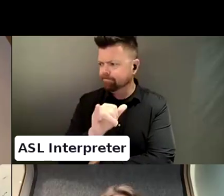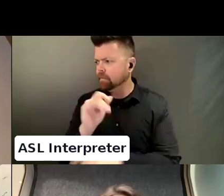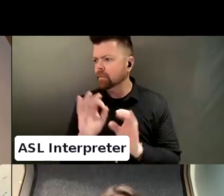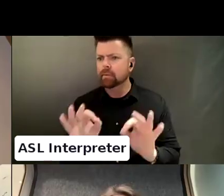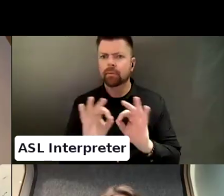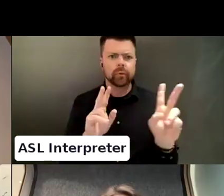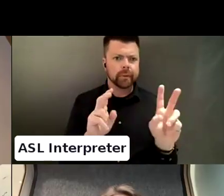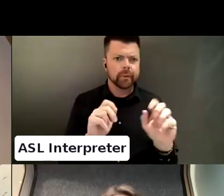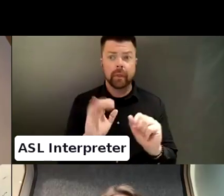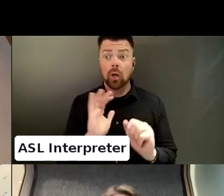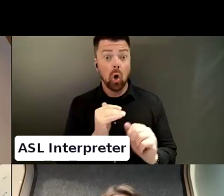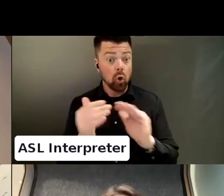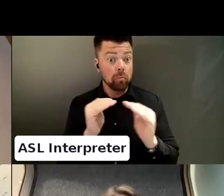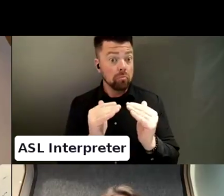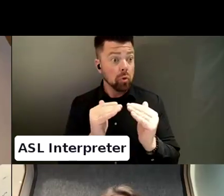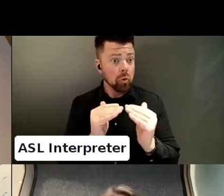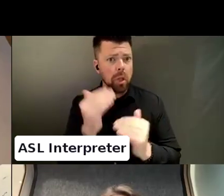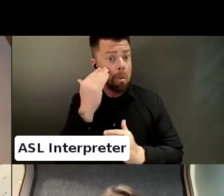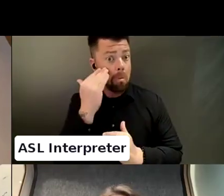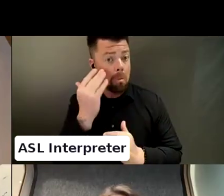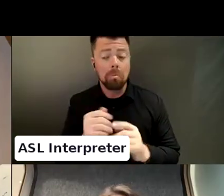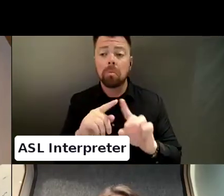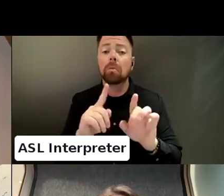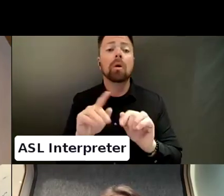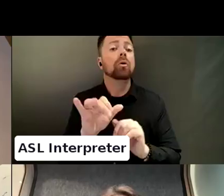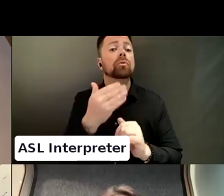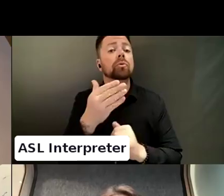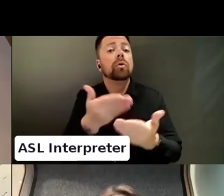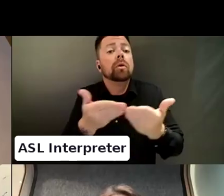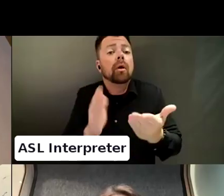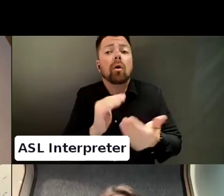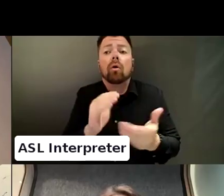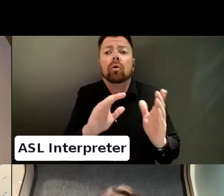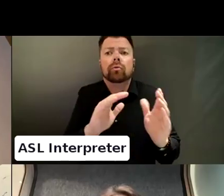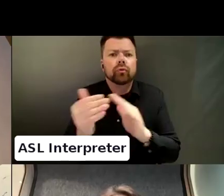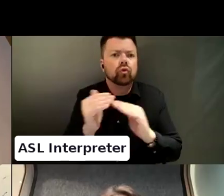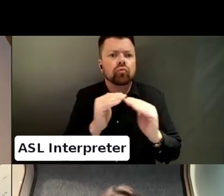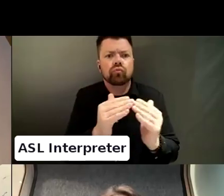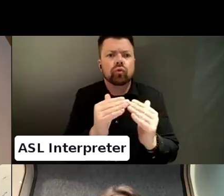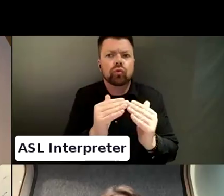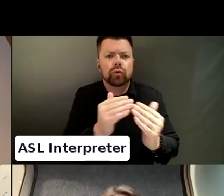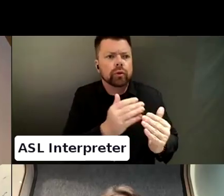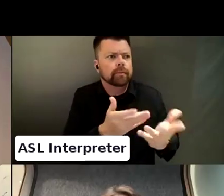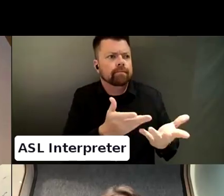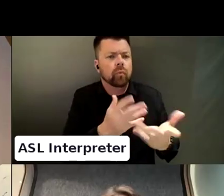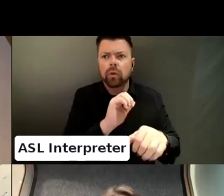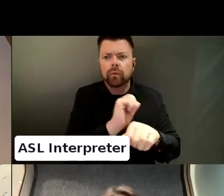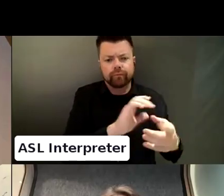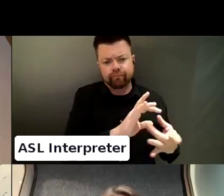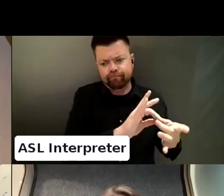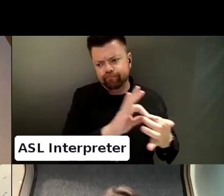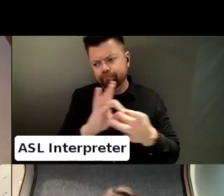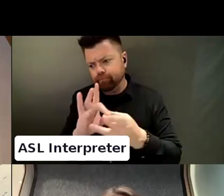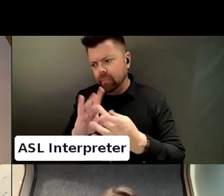is extremely aware of. And the other great thing that we have in our collaborative community is we've worked with the Institute on Neuroethics. So we